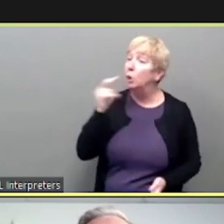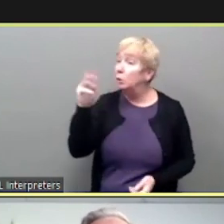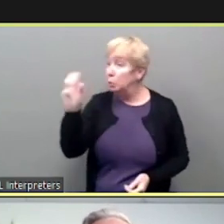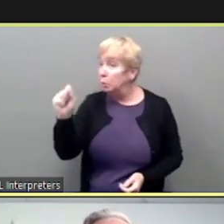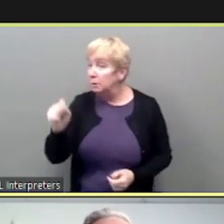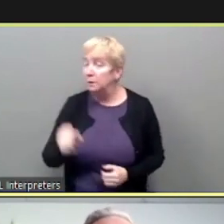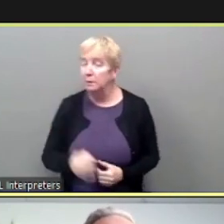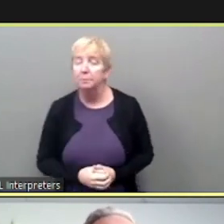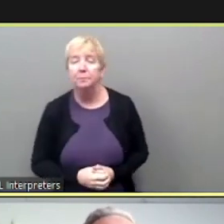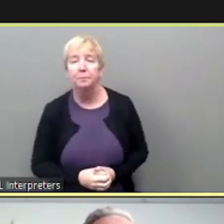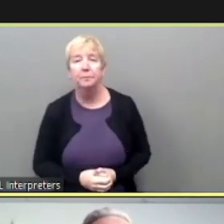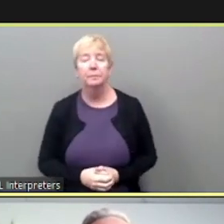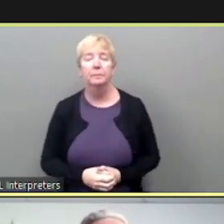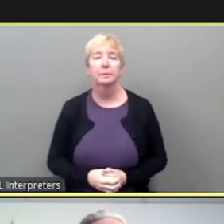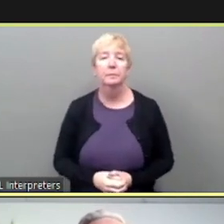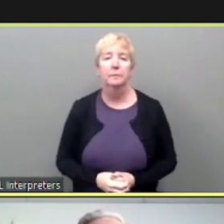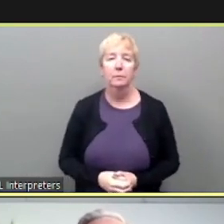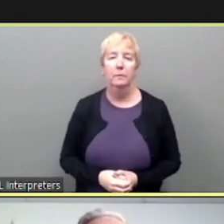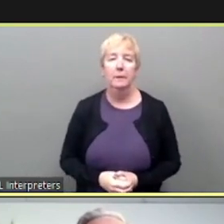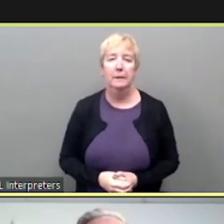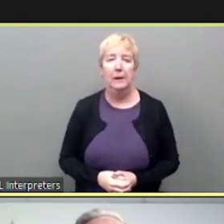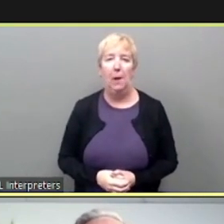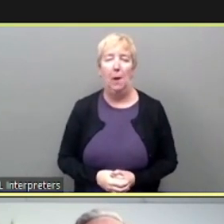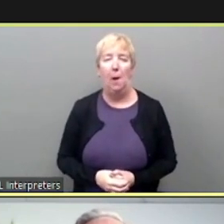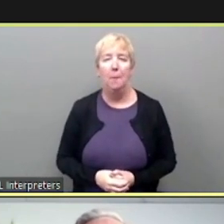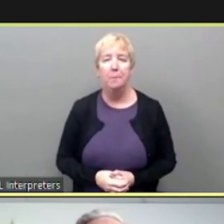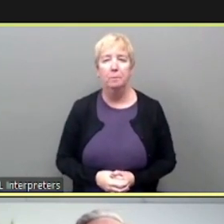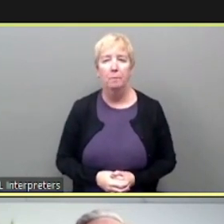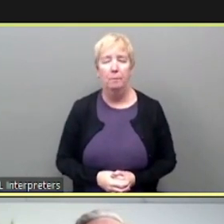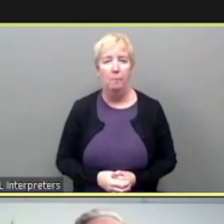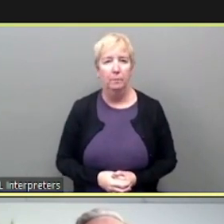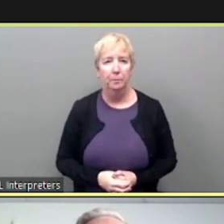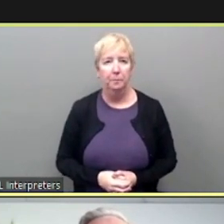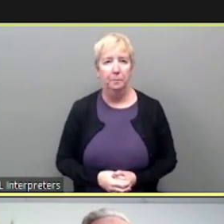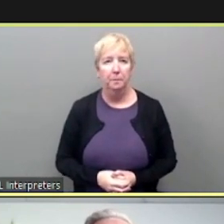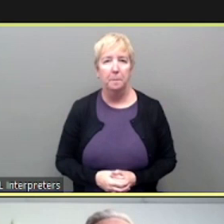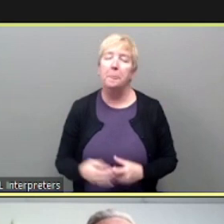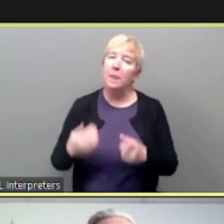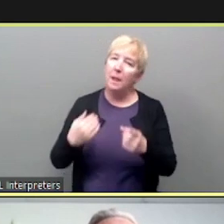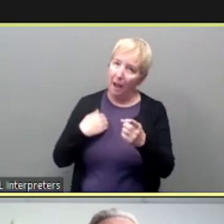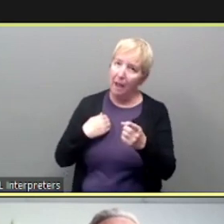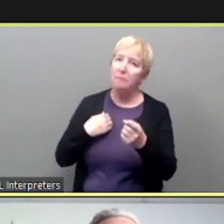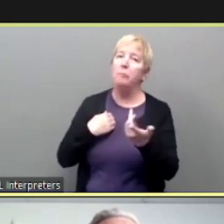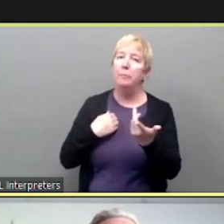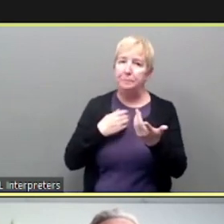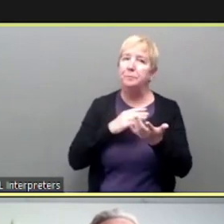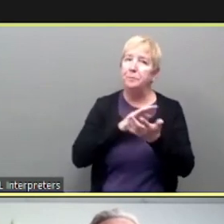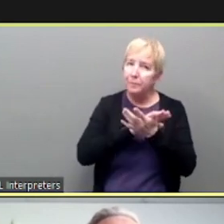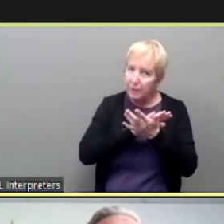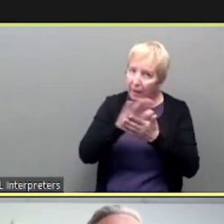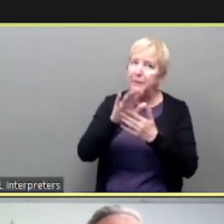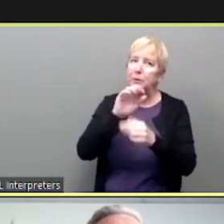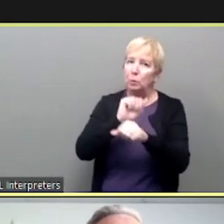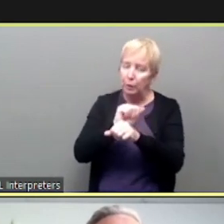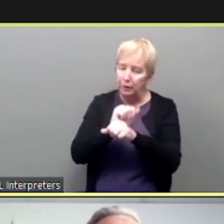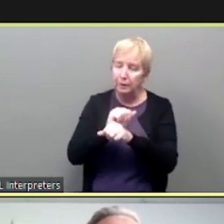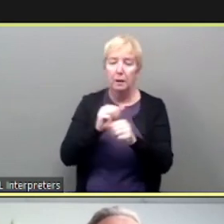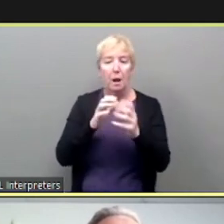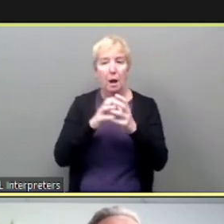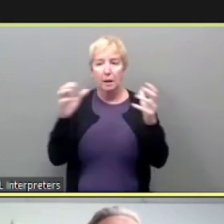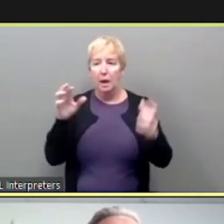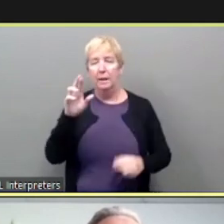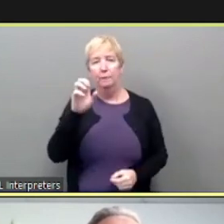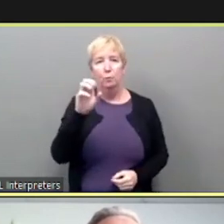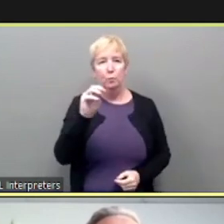front. Next slide. We've got some nice work being done. Lots of remdesivir